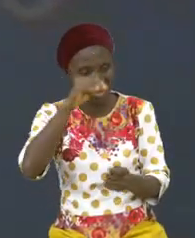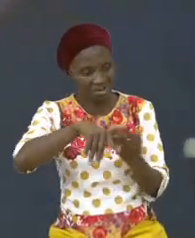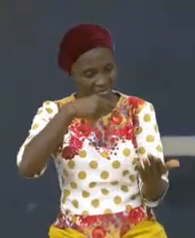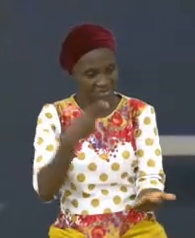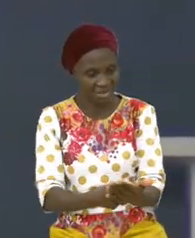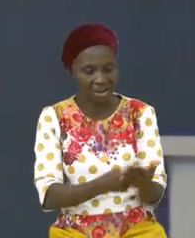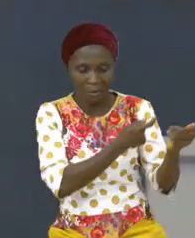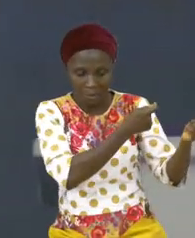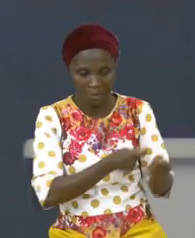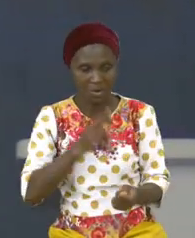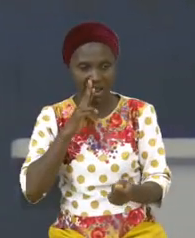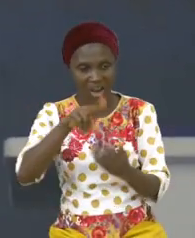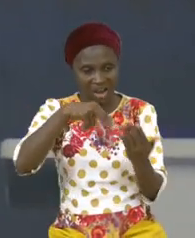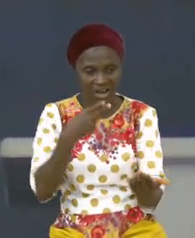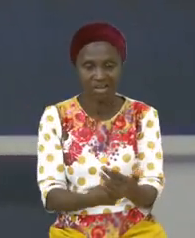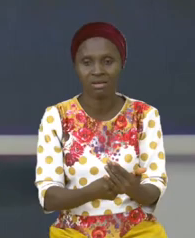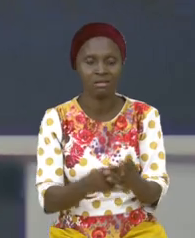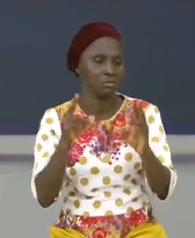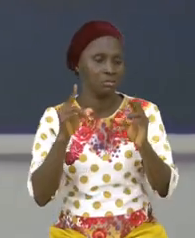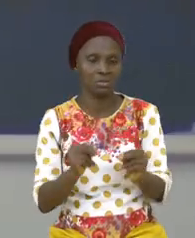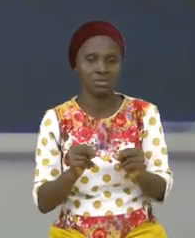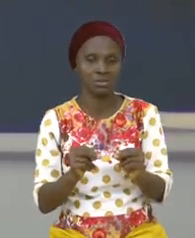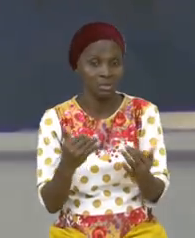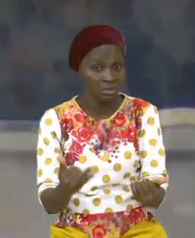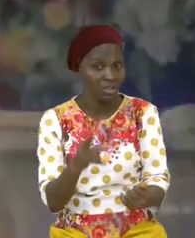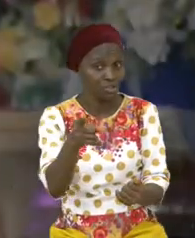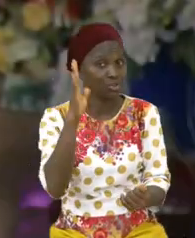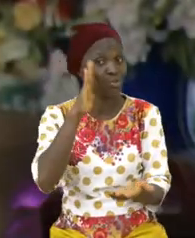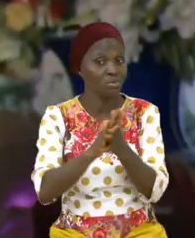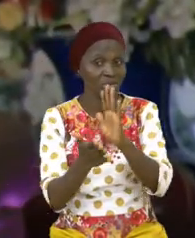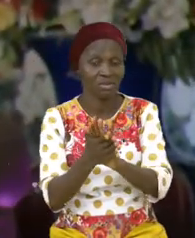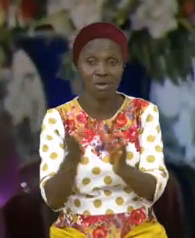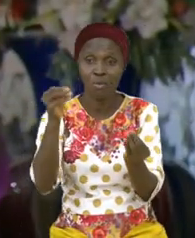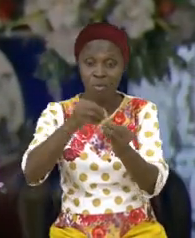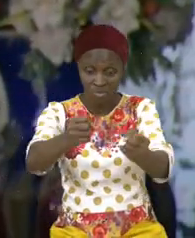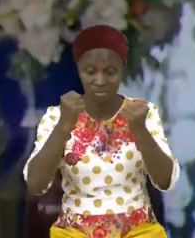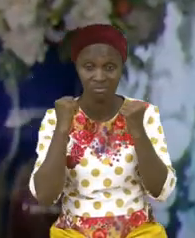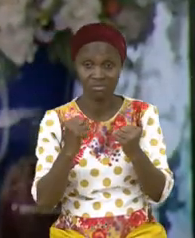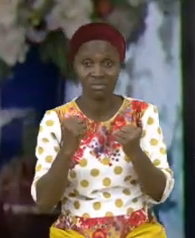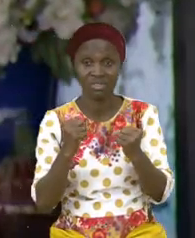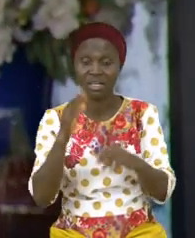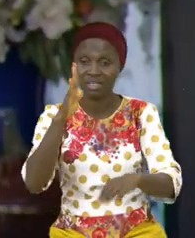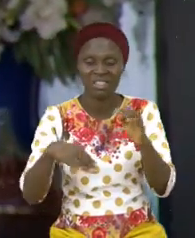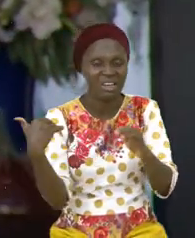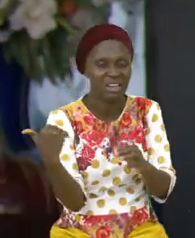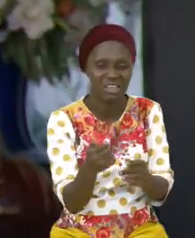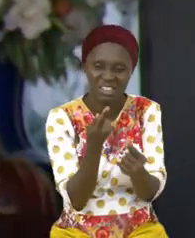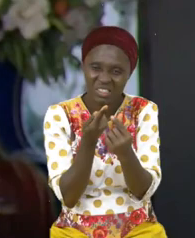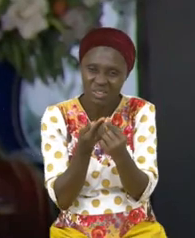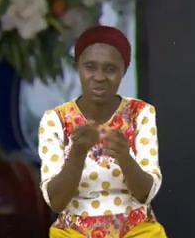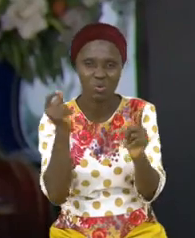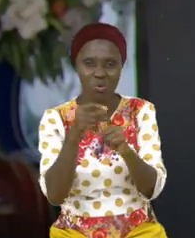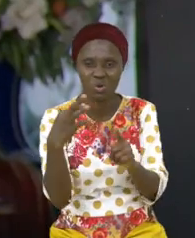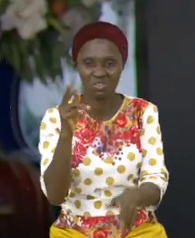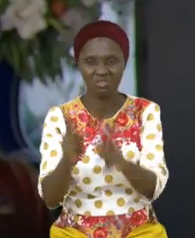her down. Now, you're going to be stronger than any little word or people eyeing